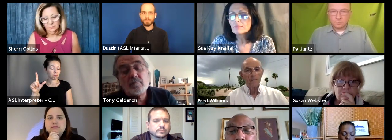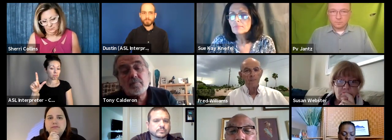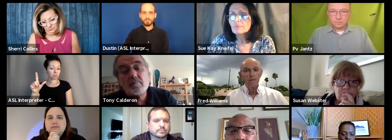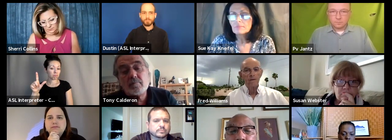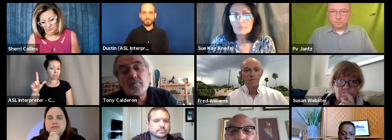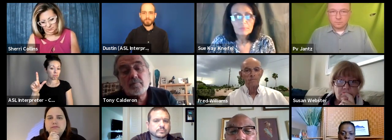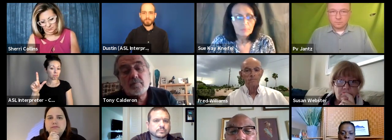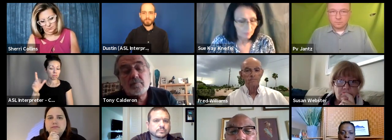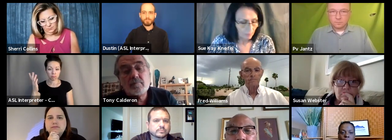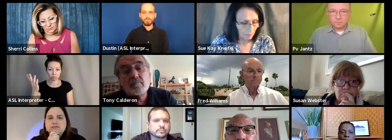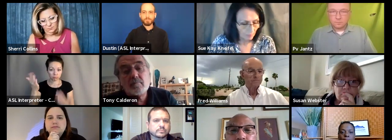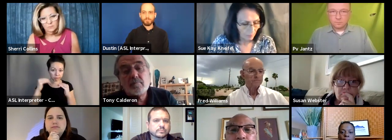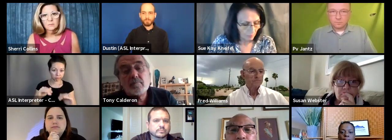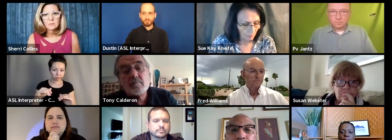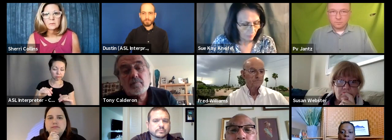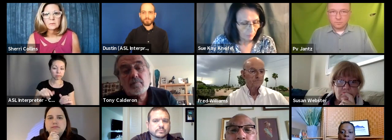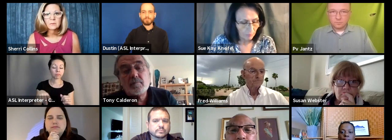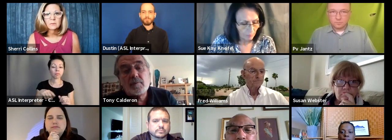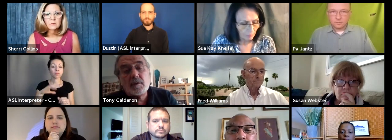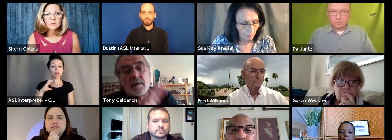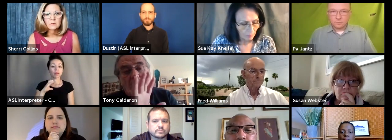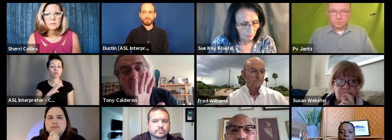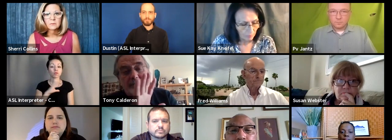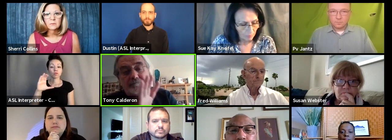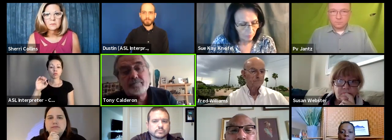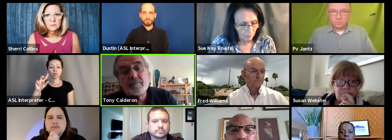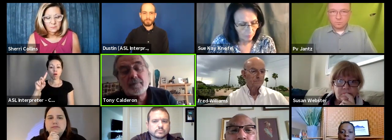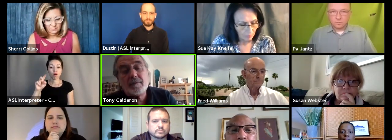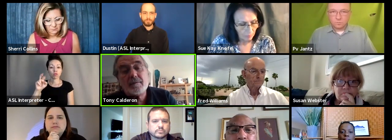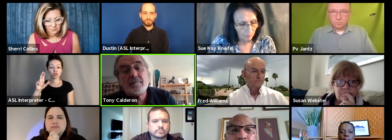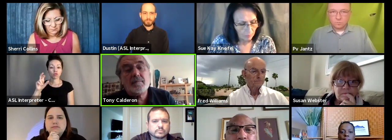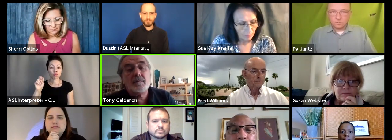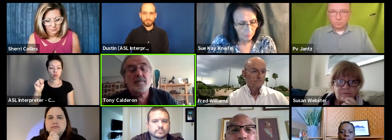Okay, we'll move on for a moment. Commissioner Calderon. Aye.